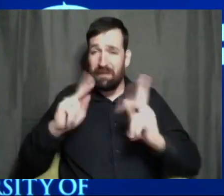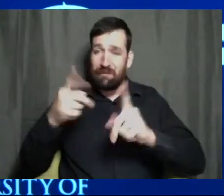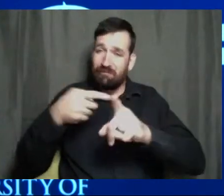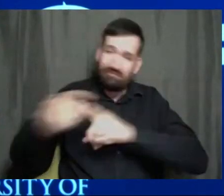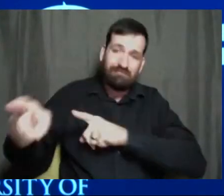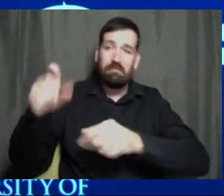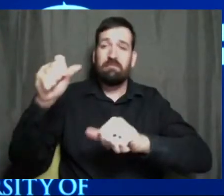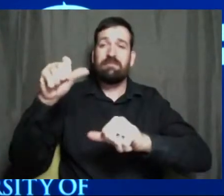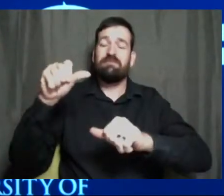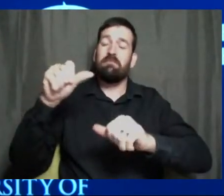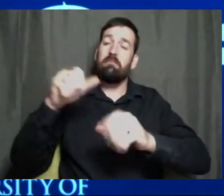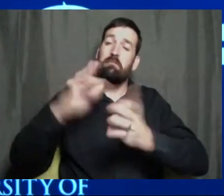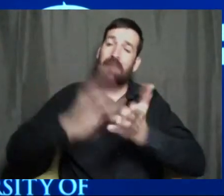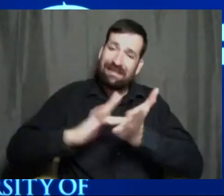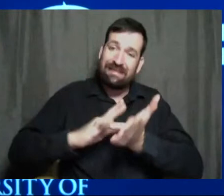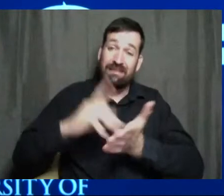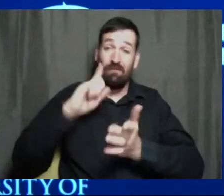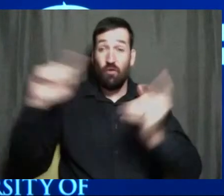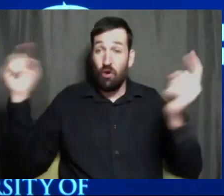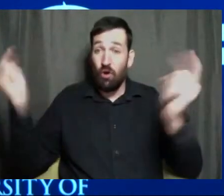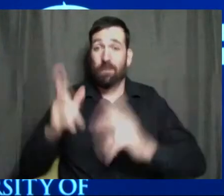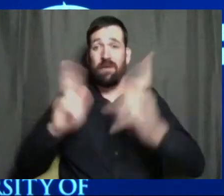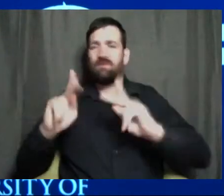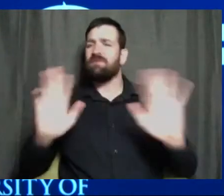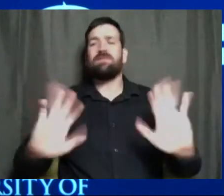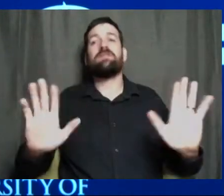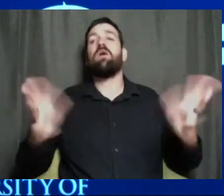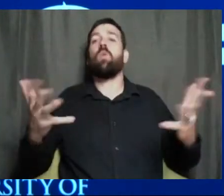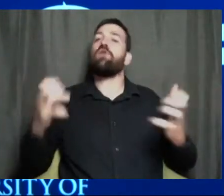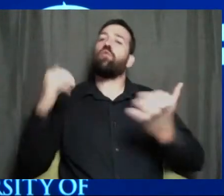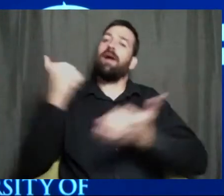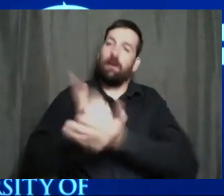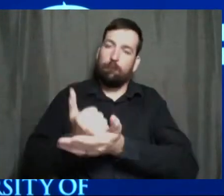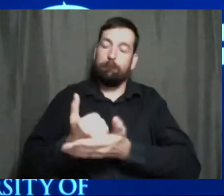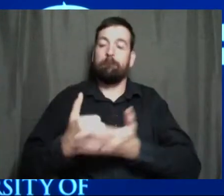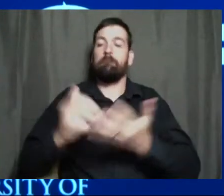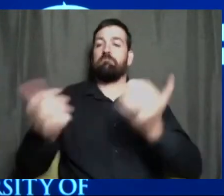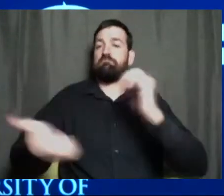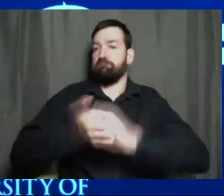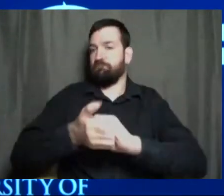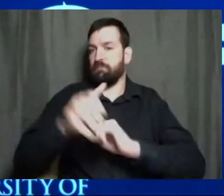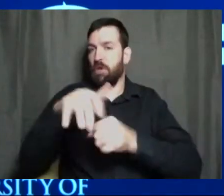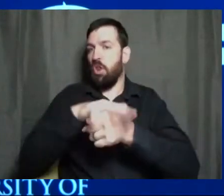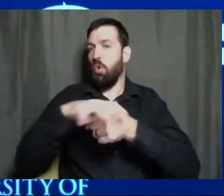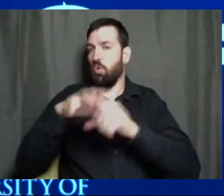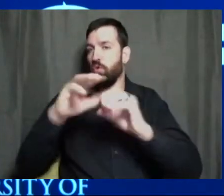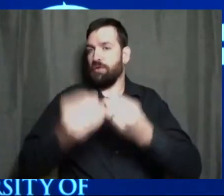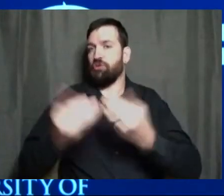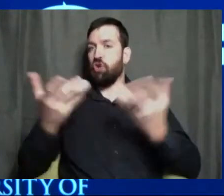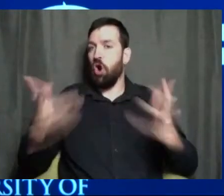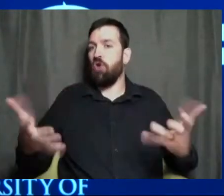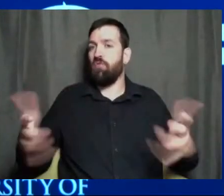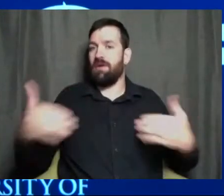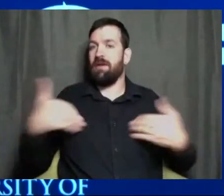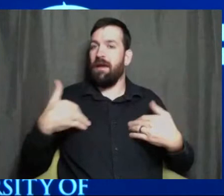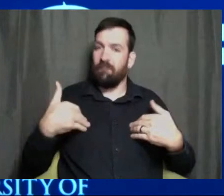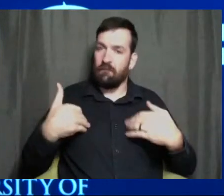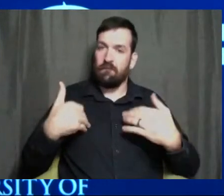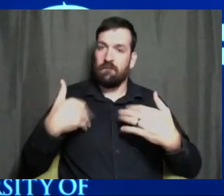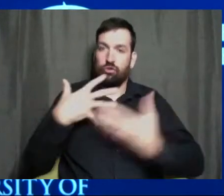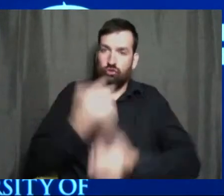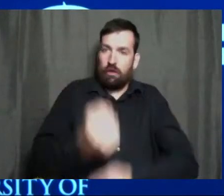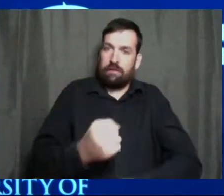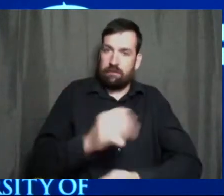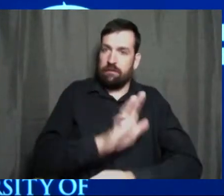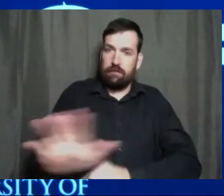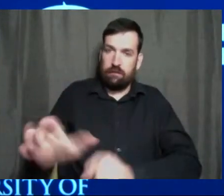people. But again, by partnering with local organizations who already have the trust of their community, it has given